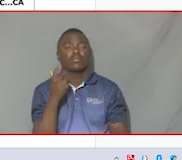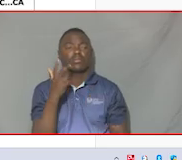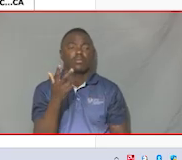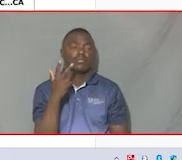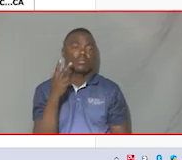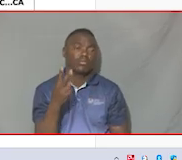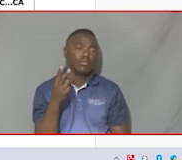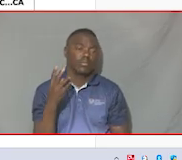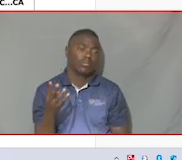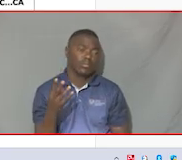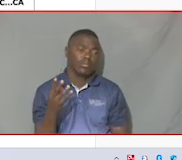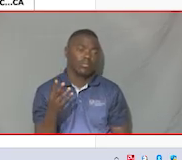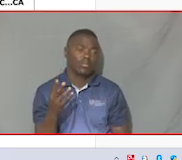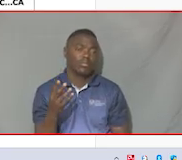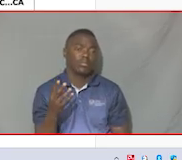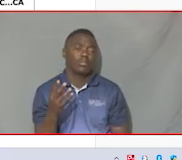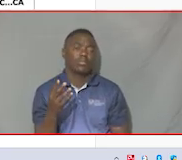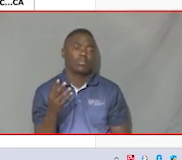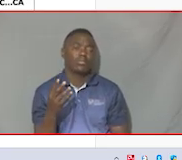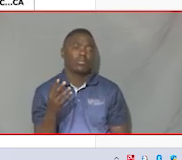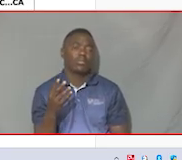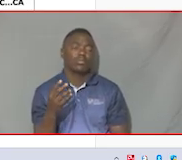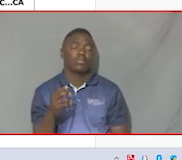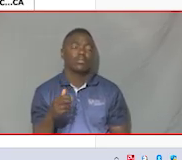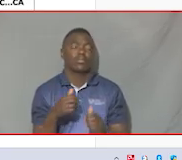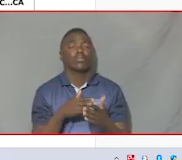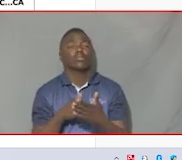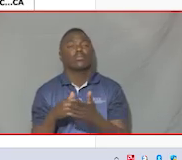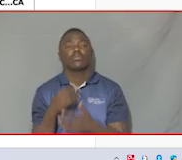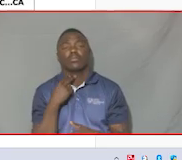5,824 over the total number with no restrictions, which is